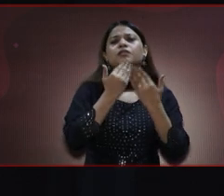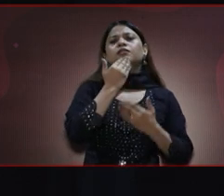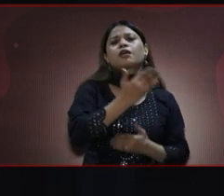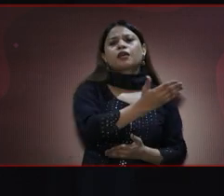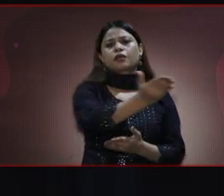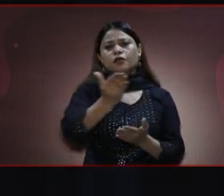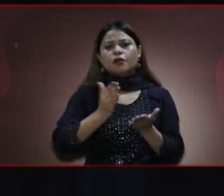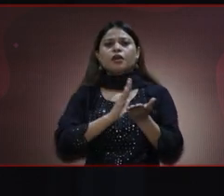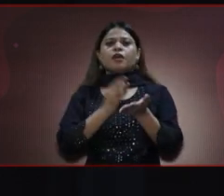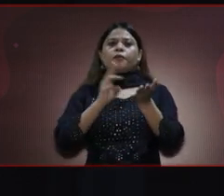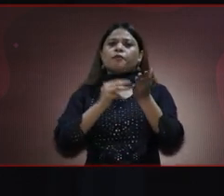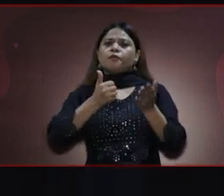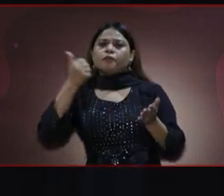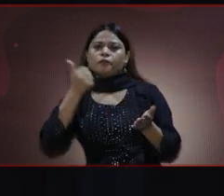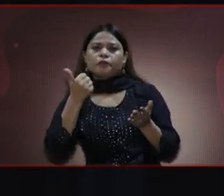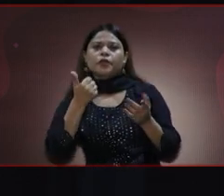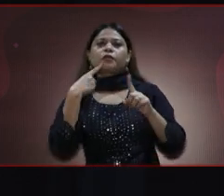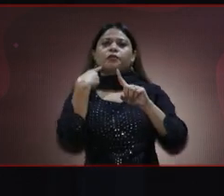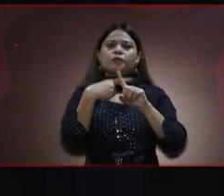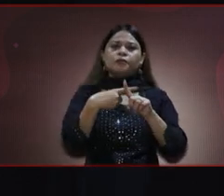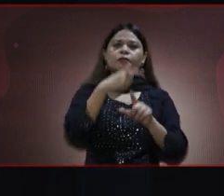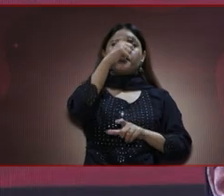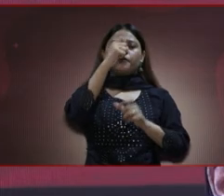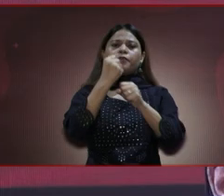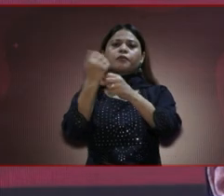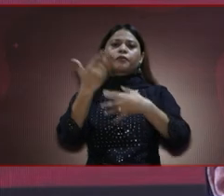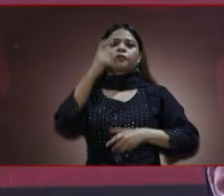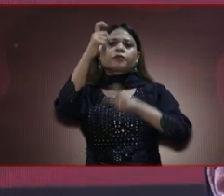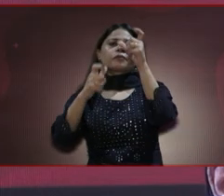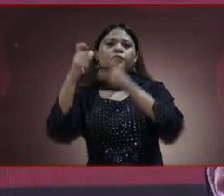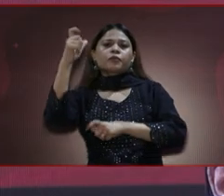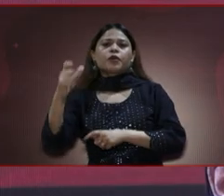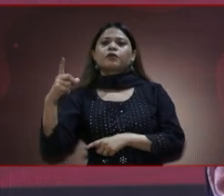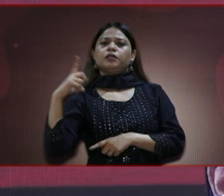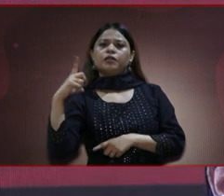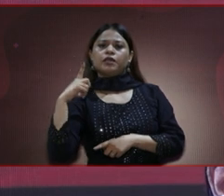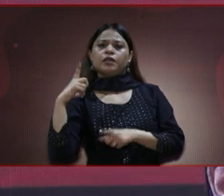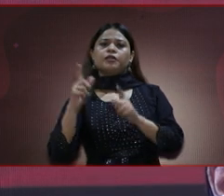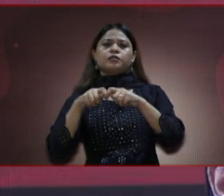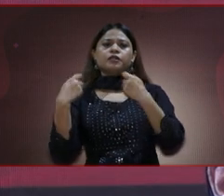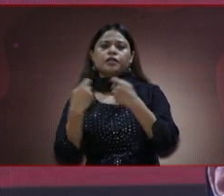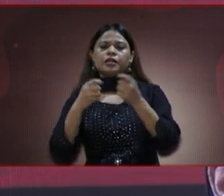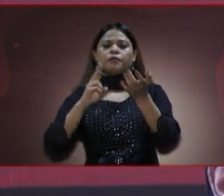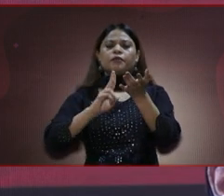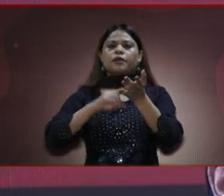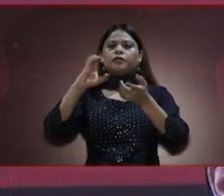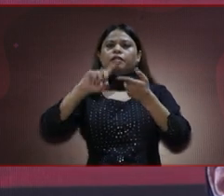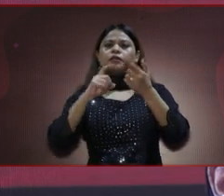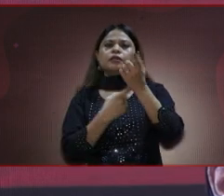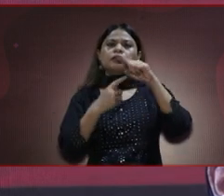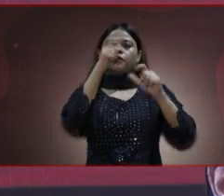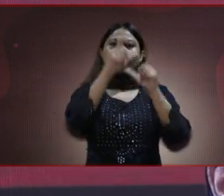Minister and to our esteemed guests, including the leadership and team at NCERT, for